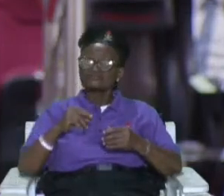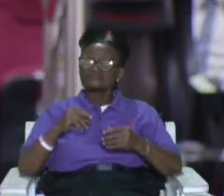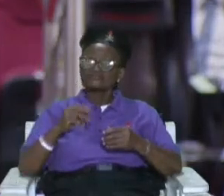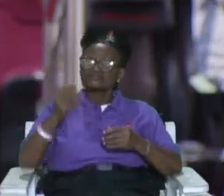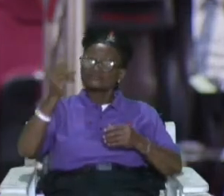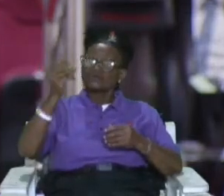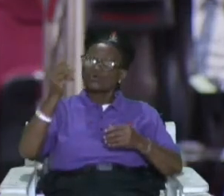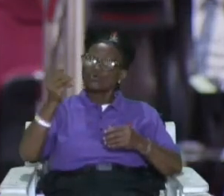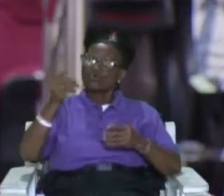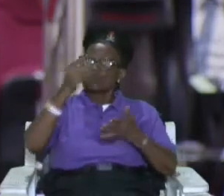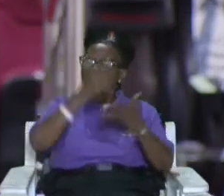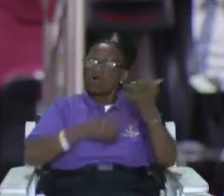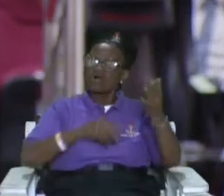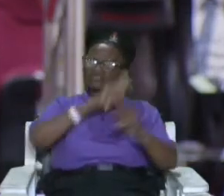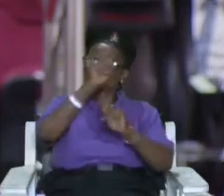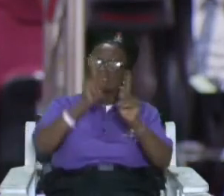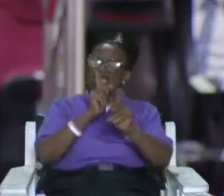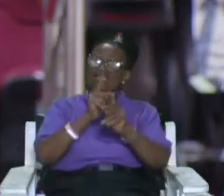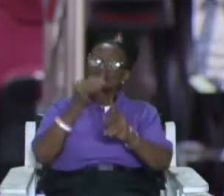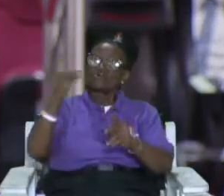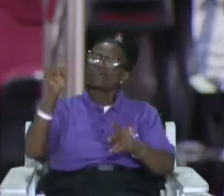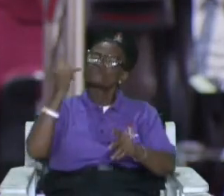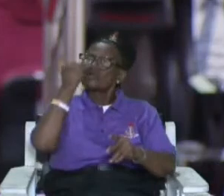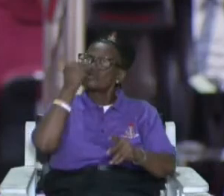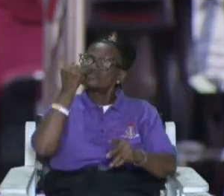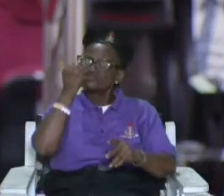what kind of joke is this?